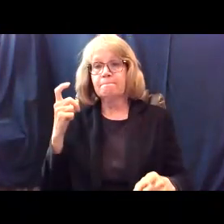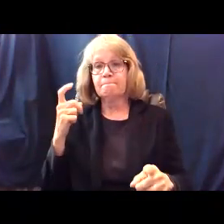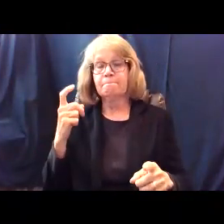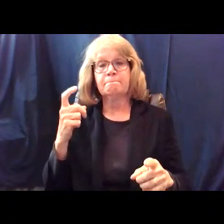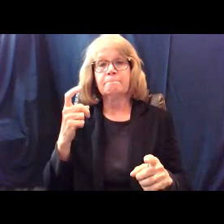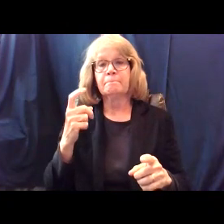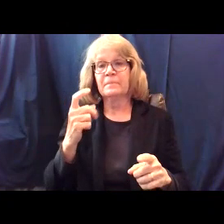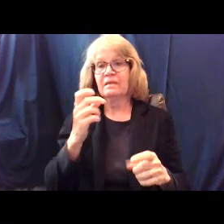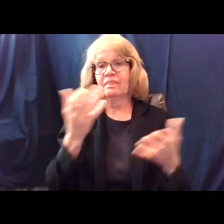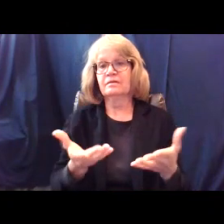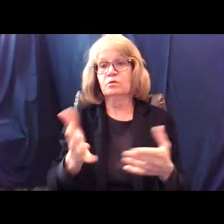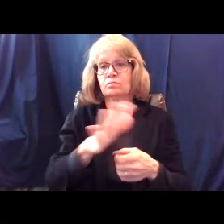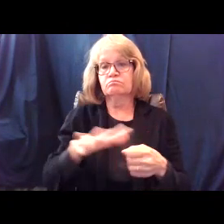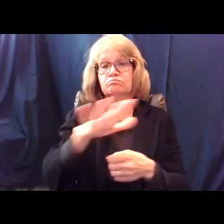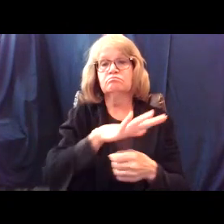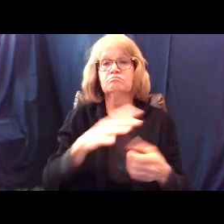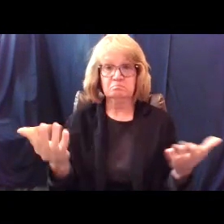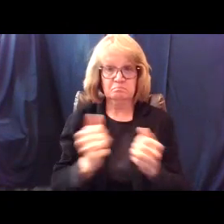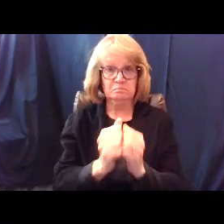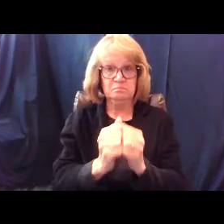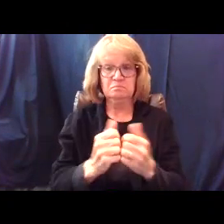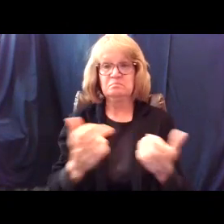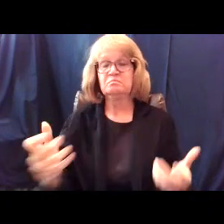virtual space together.